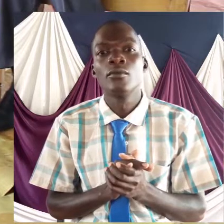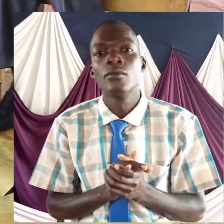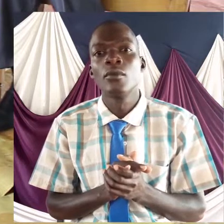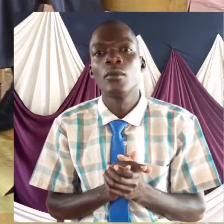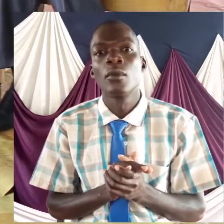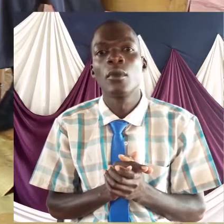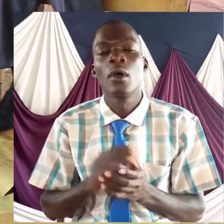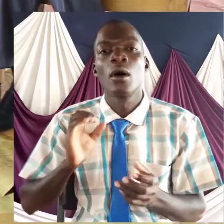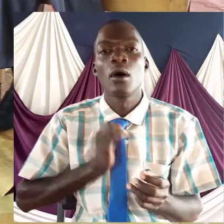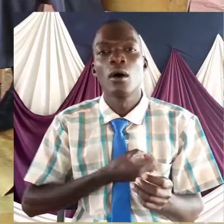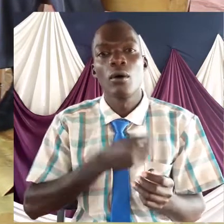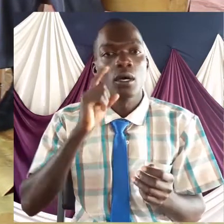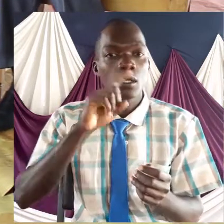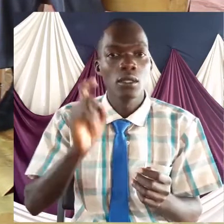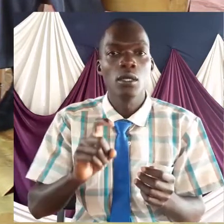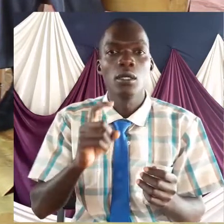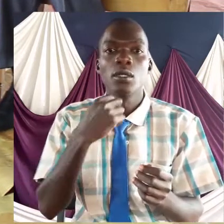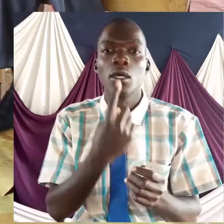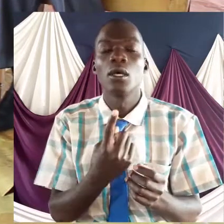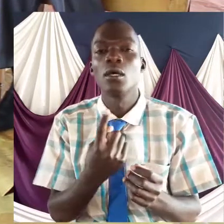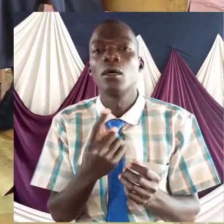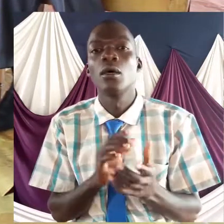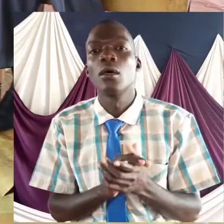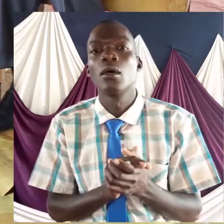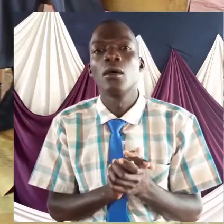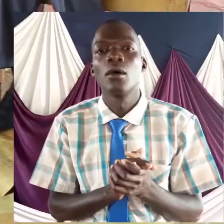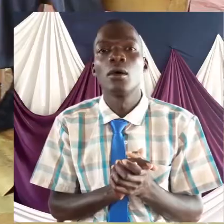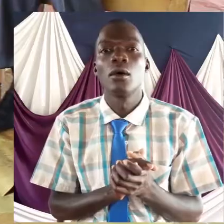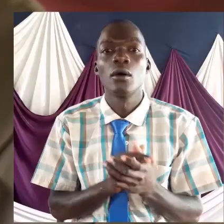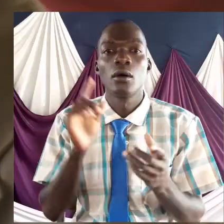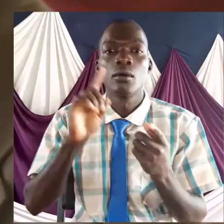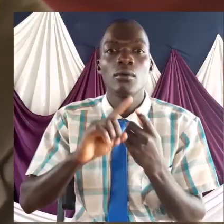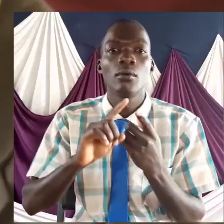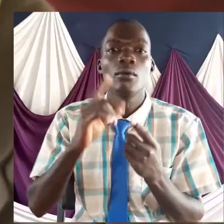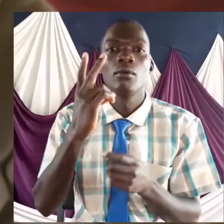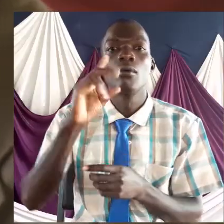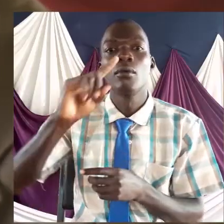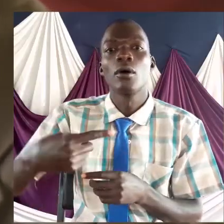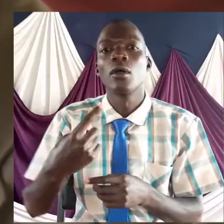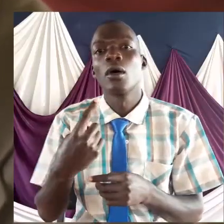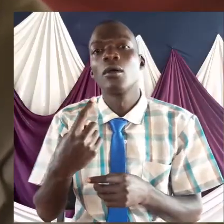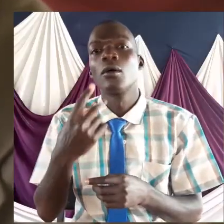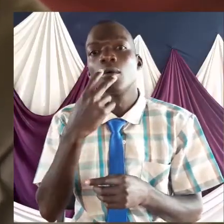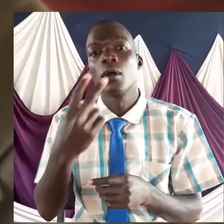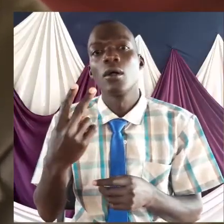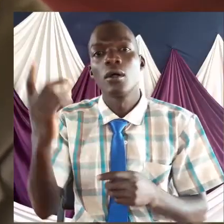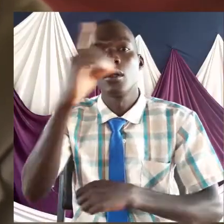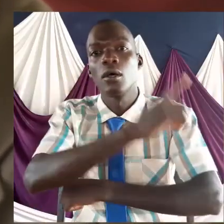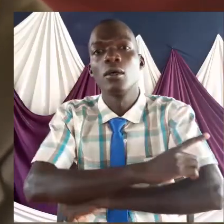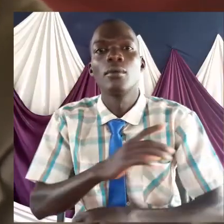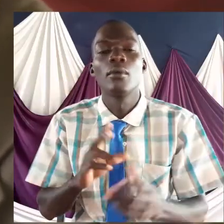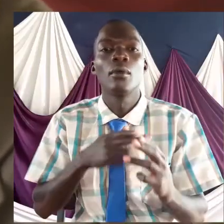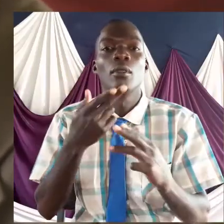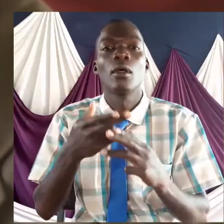Our key text says, "And he said unto me, unto 2,300 days,